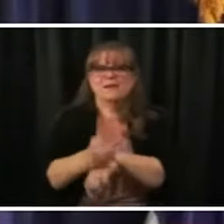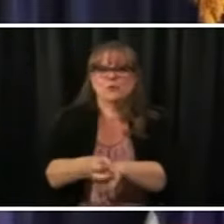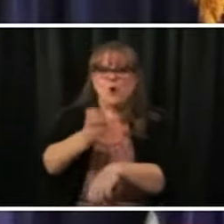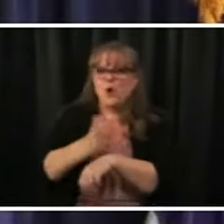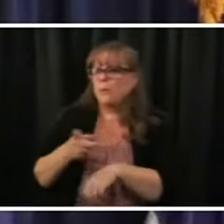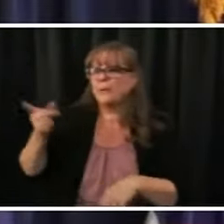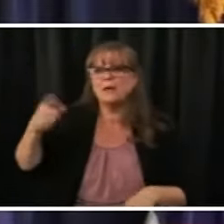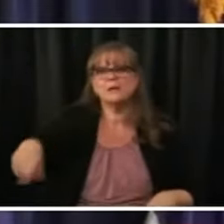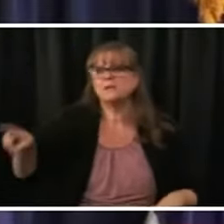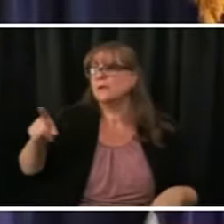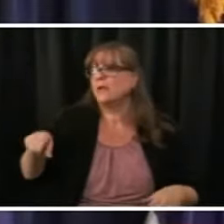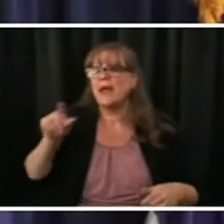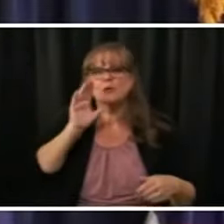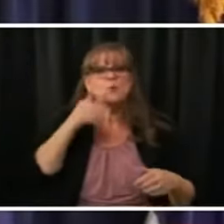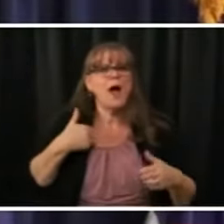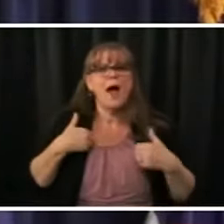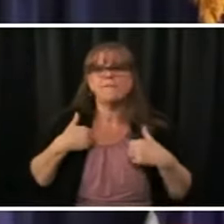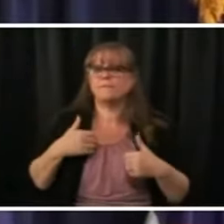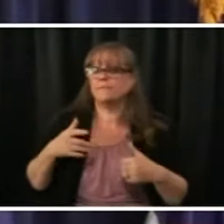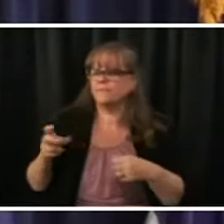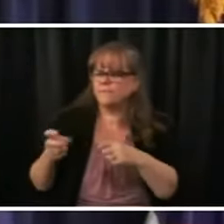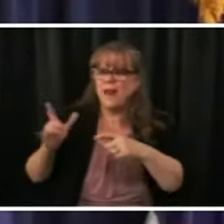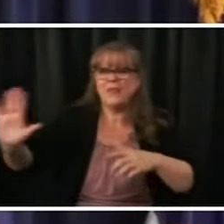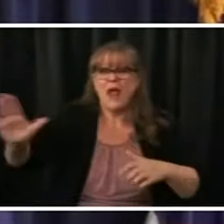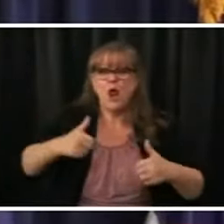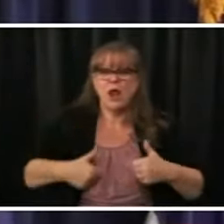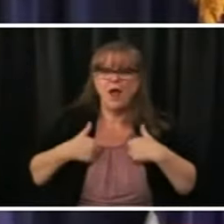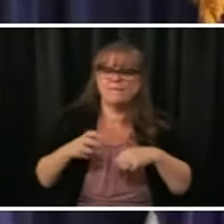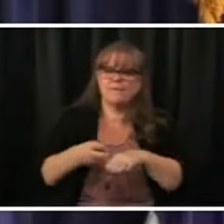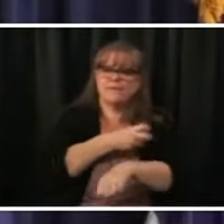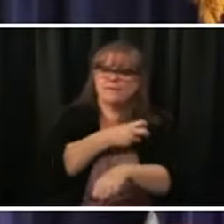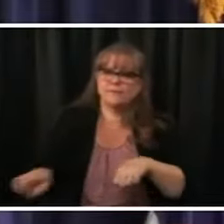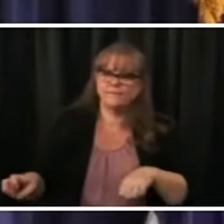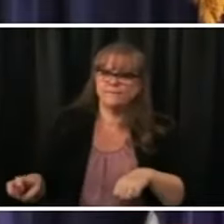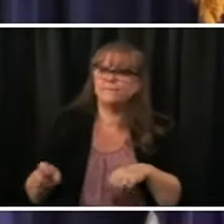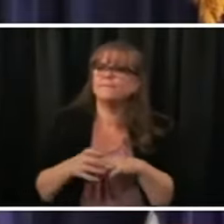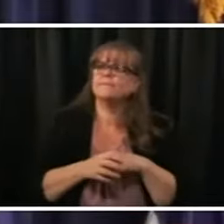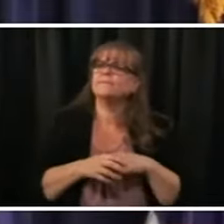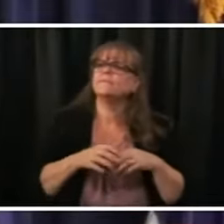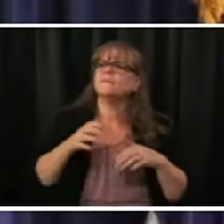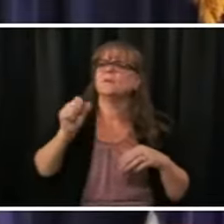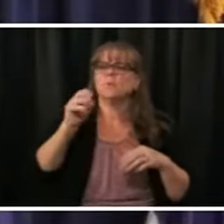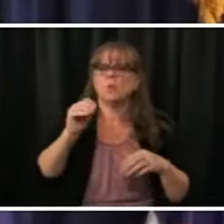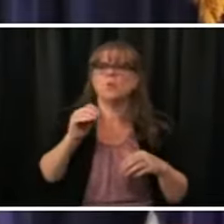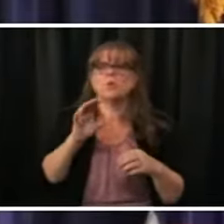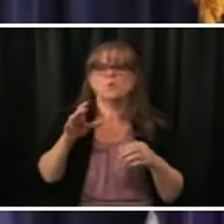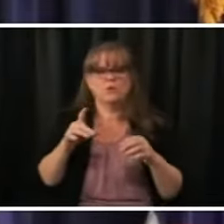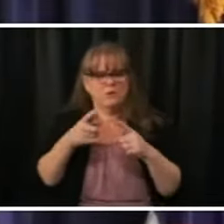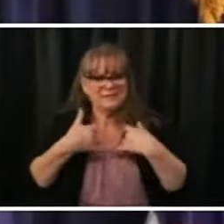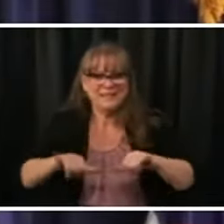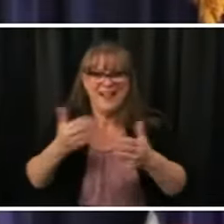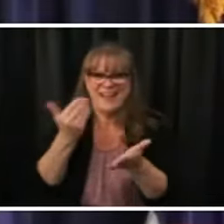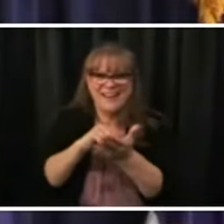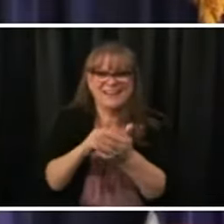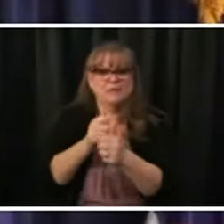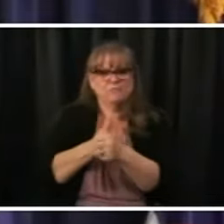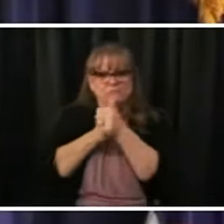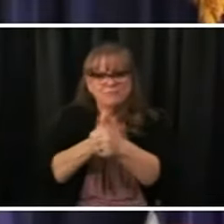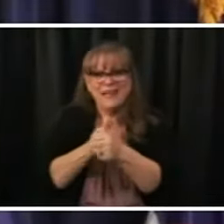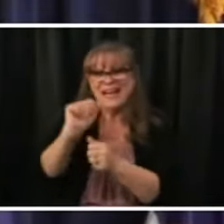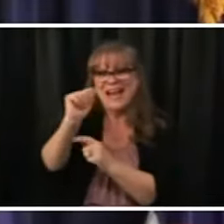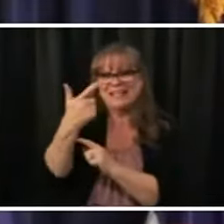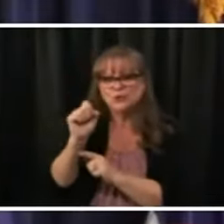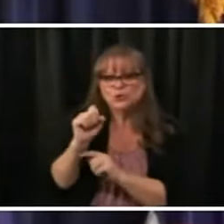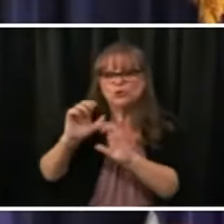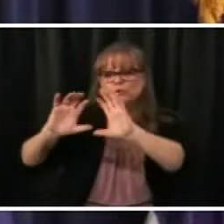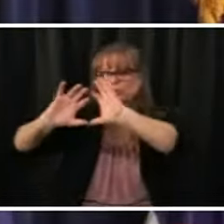So at this point, we're continuing with our state prioritization of 65 and up. And we look forward to protecting our